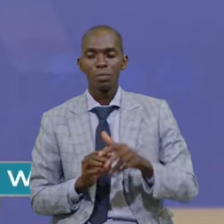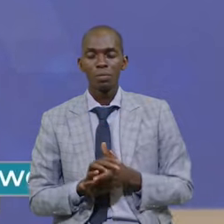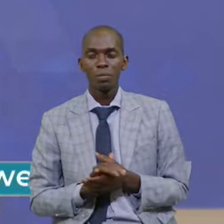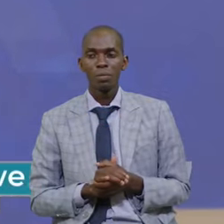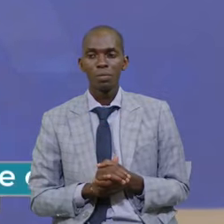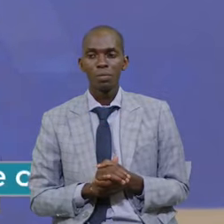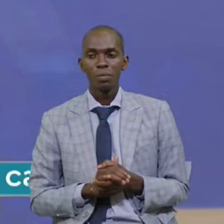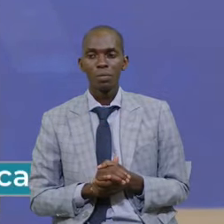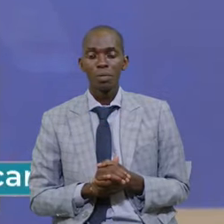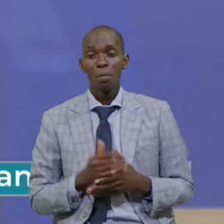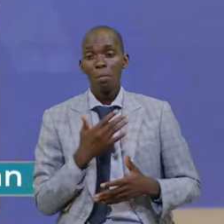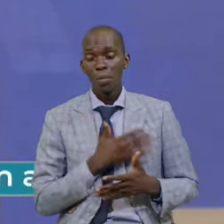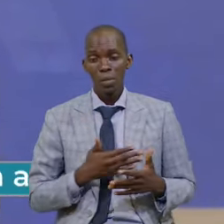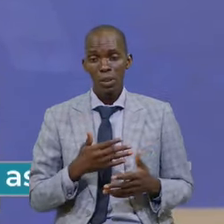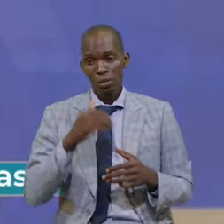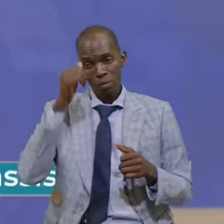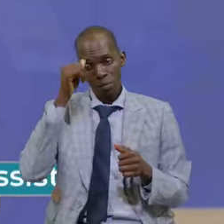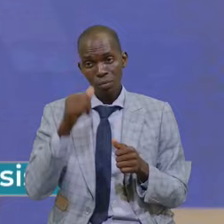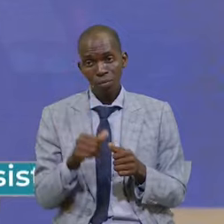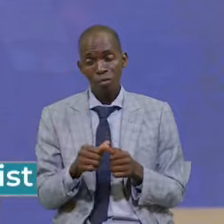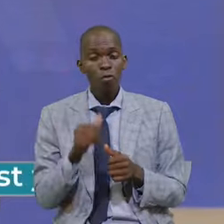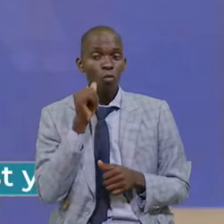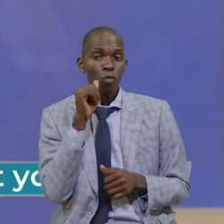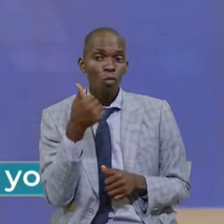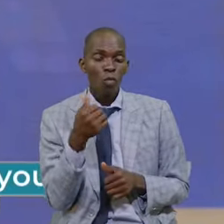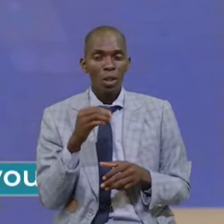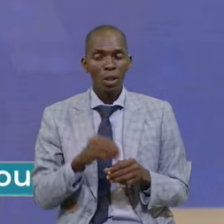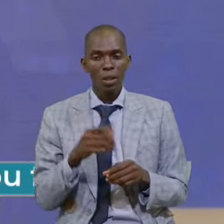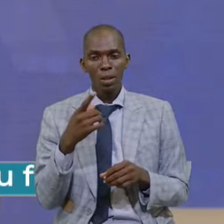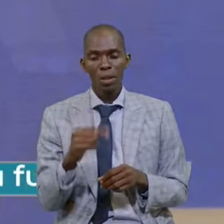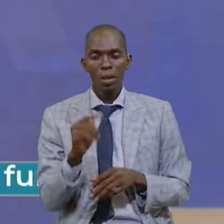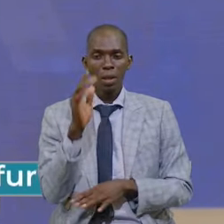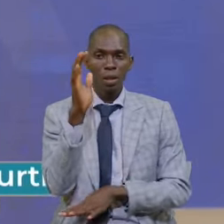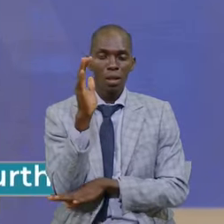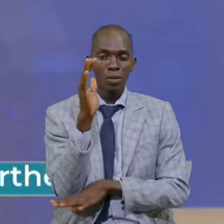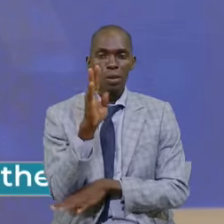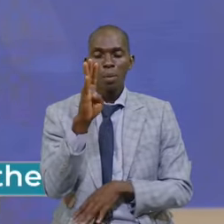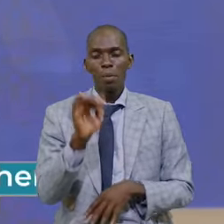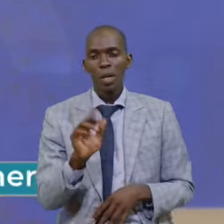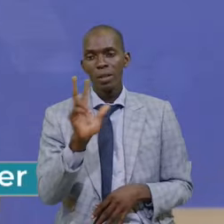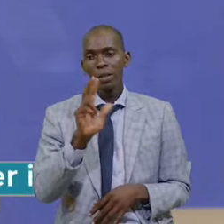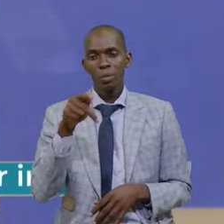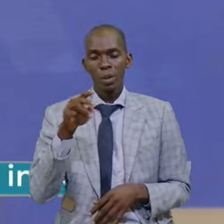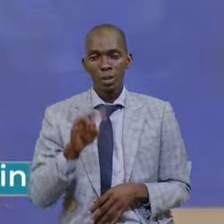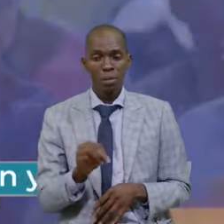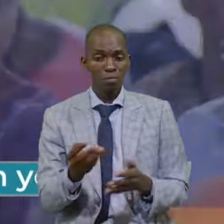Please, let's remember, tomorrow in the afternoon, by 3 p.m. on this